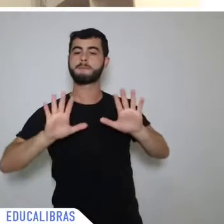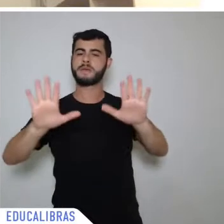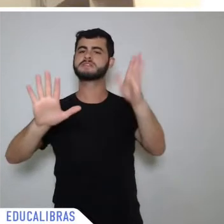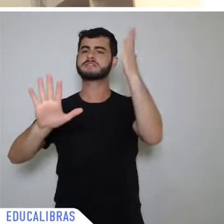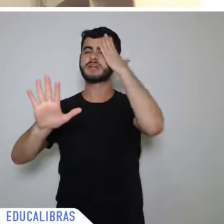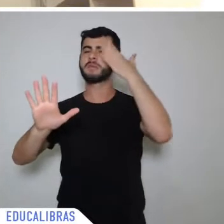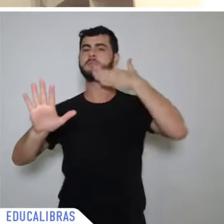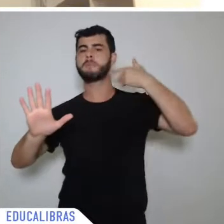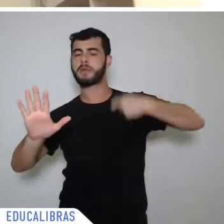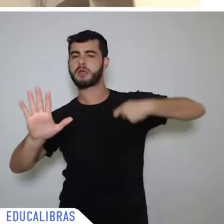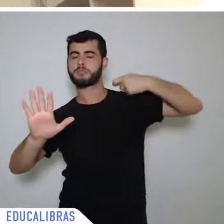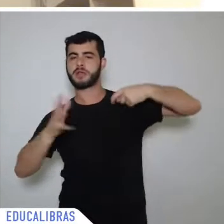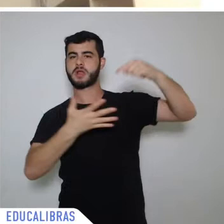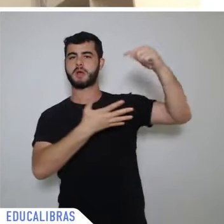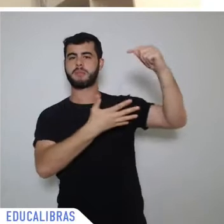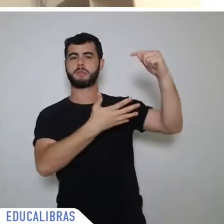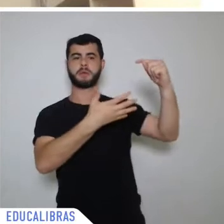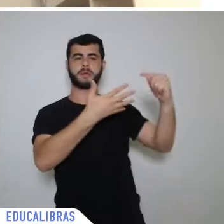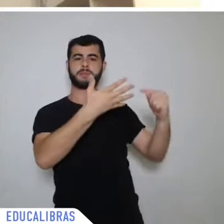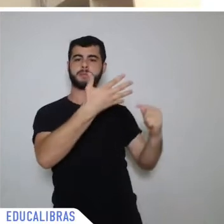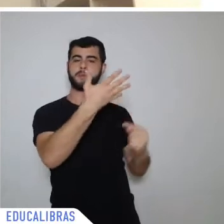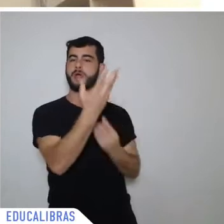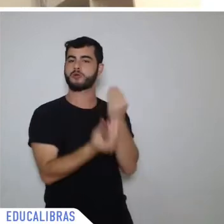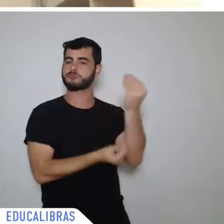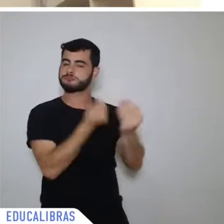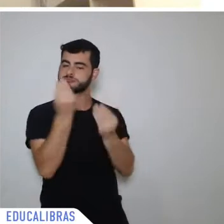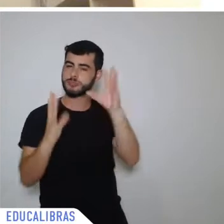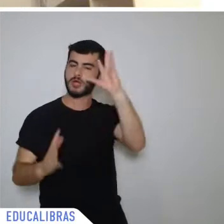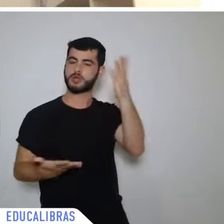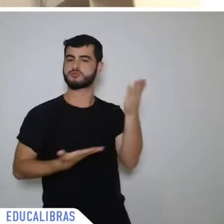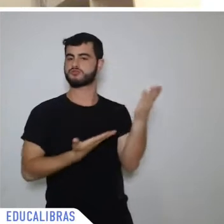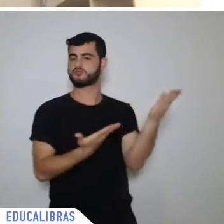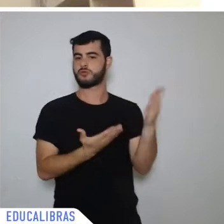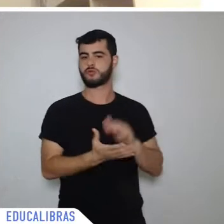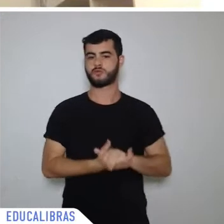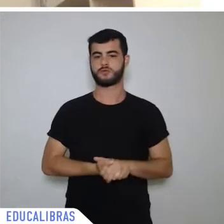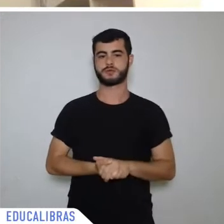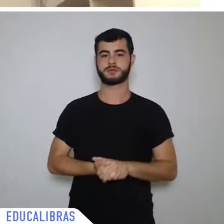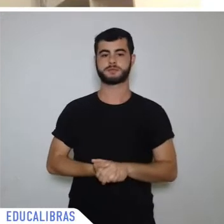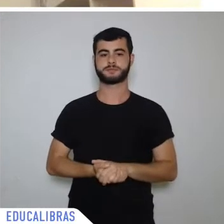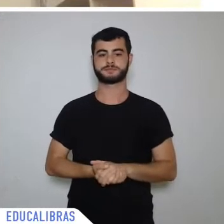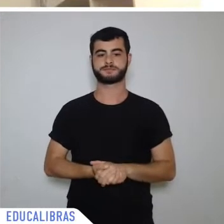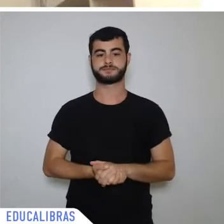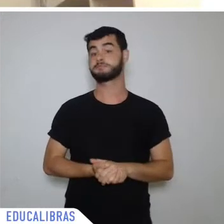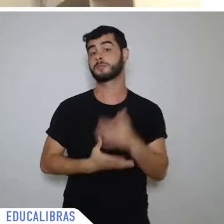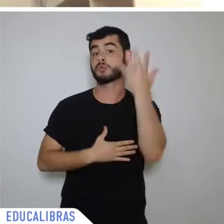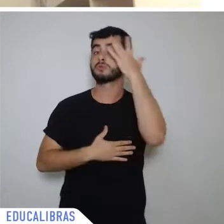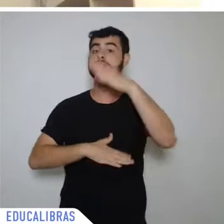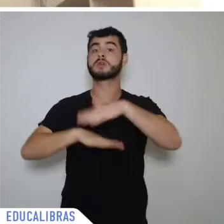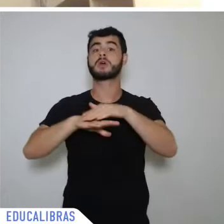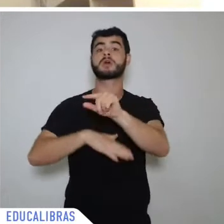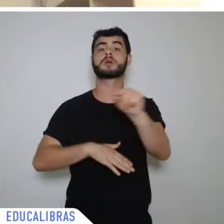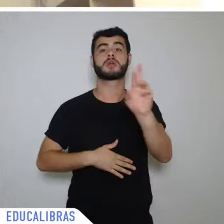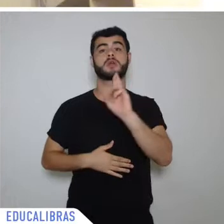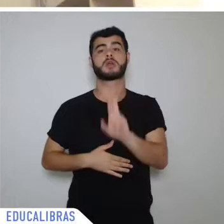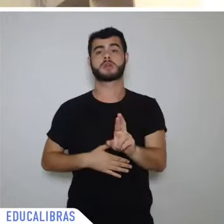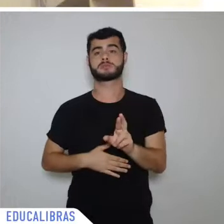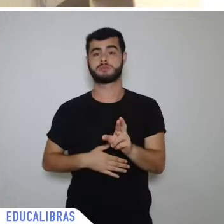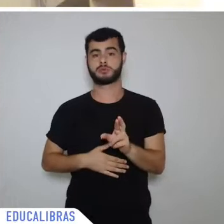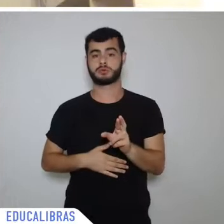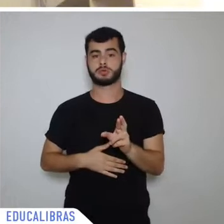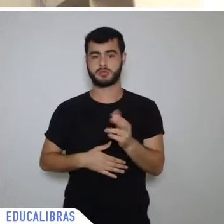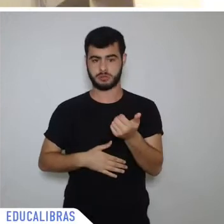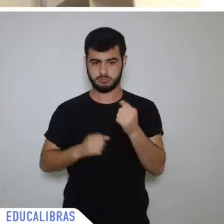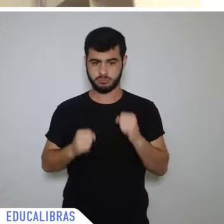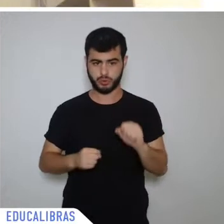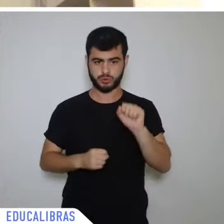wing to incorporate some of this agenda. How do you deal with this agenda when